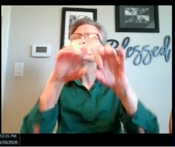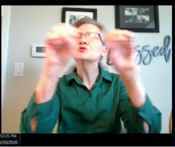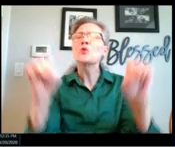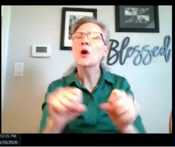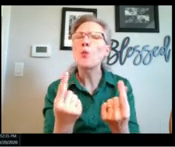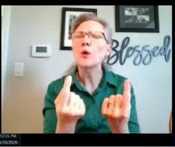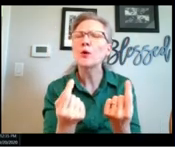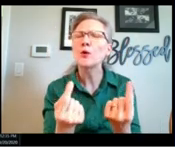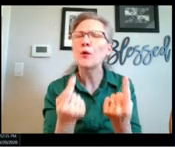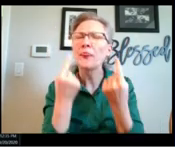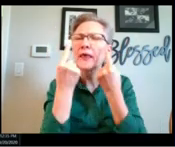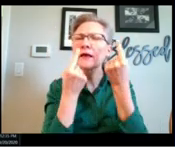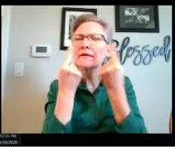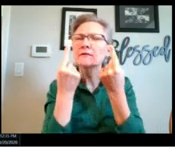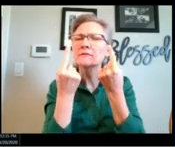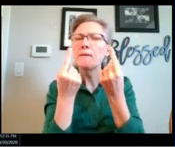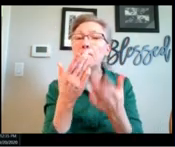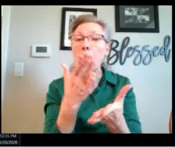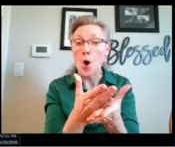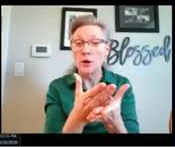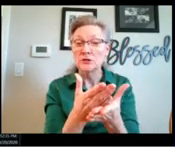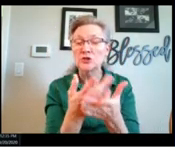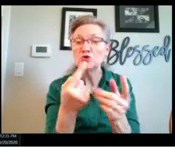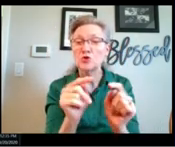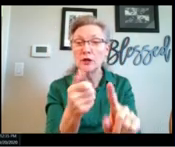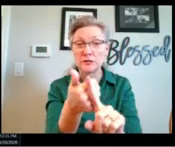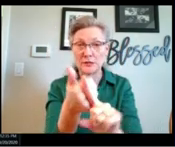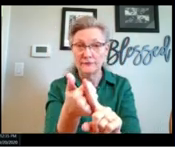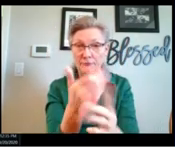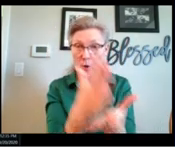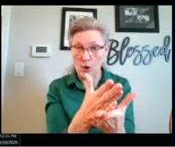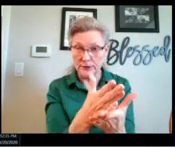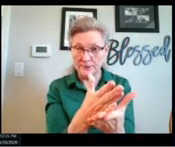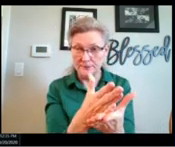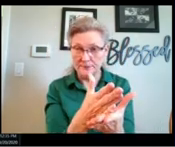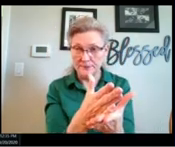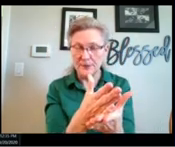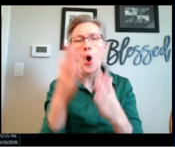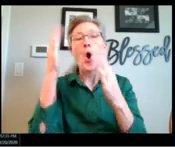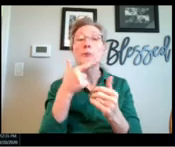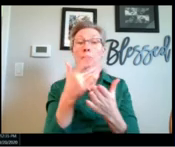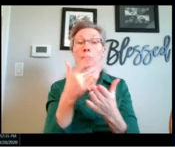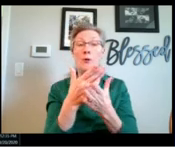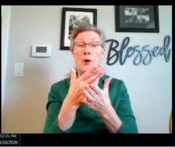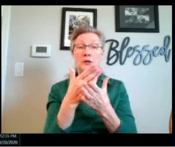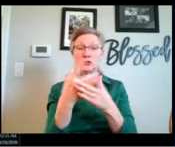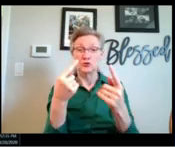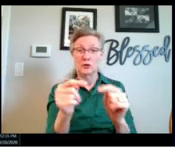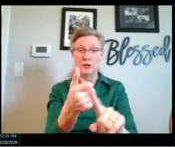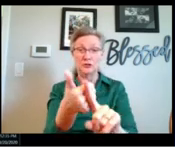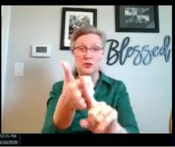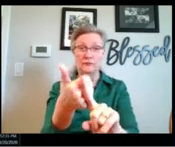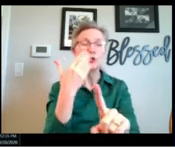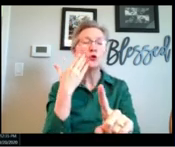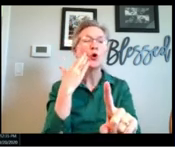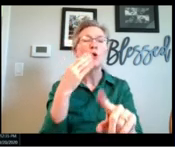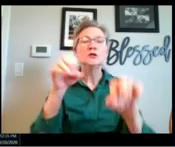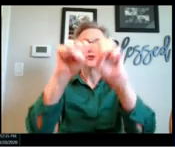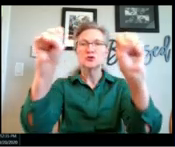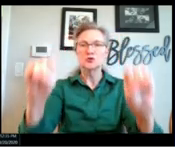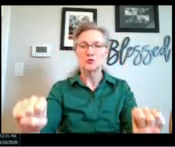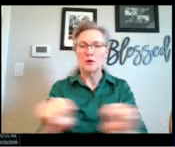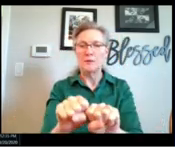Pause me here and try it on your own. So hopefully you pause me and you try this out. You should know a square means that